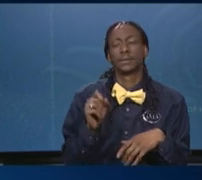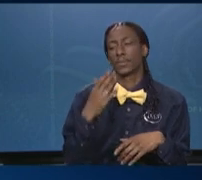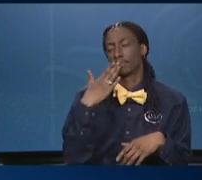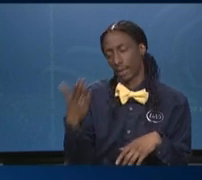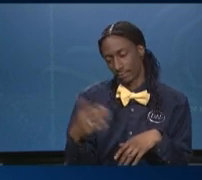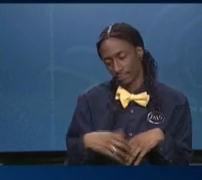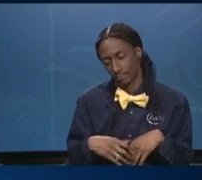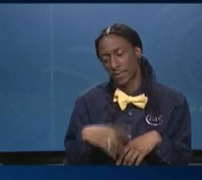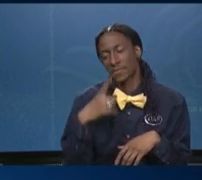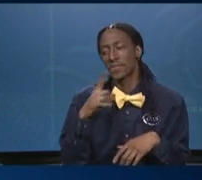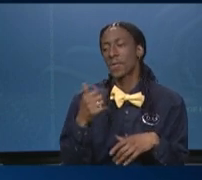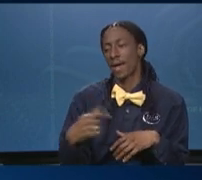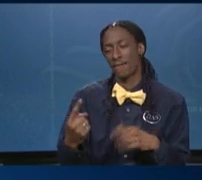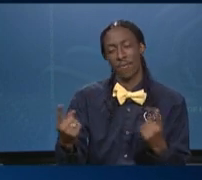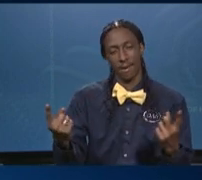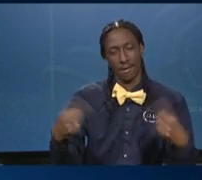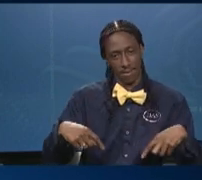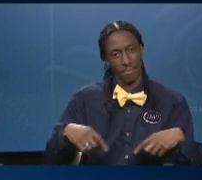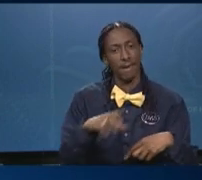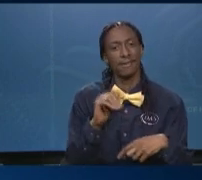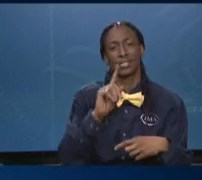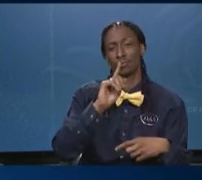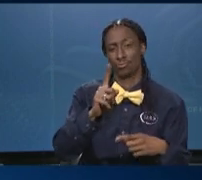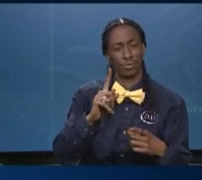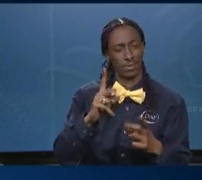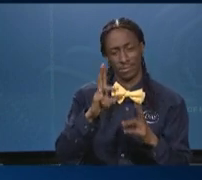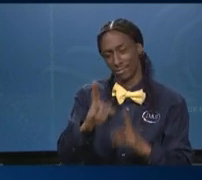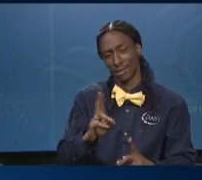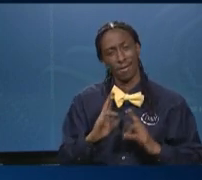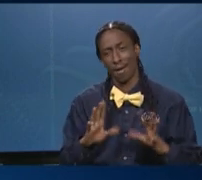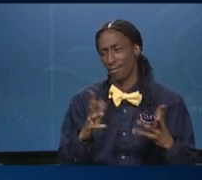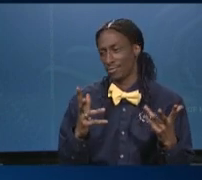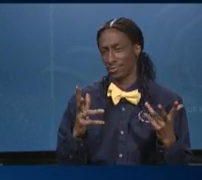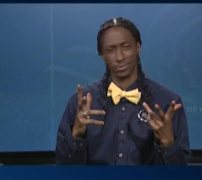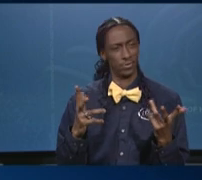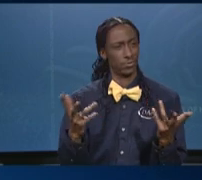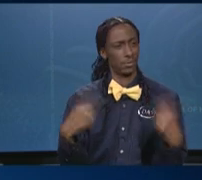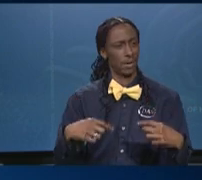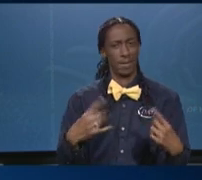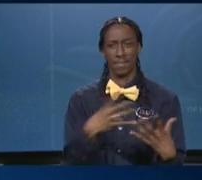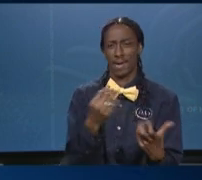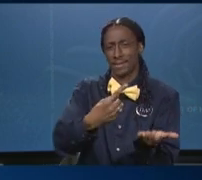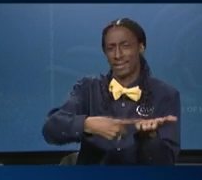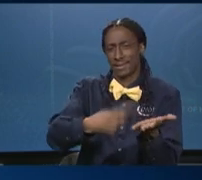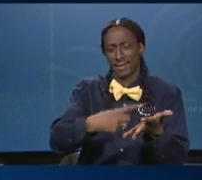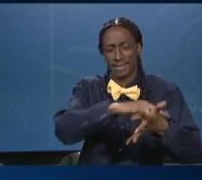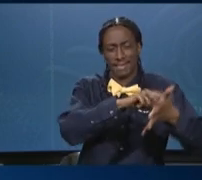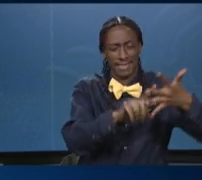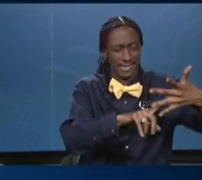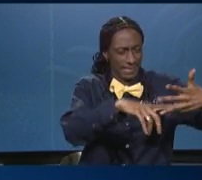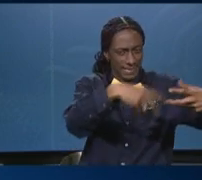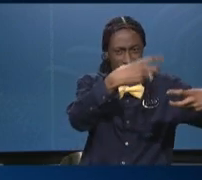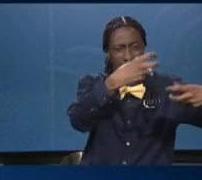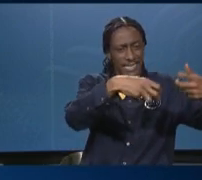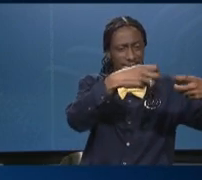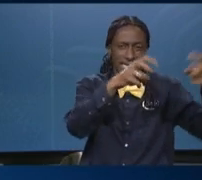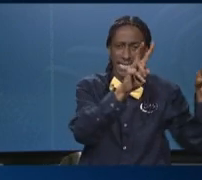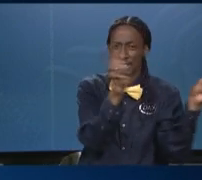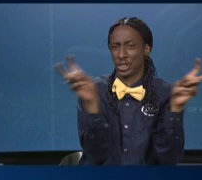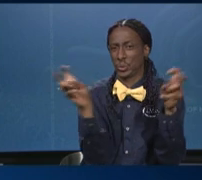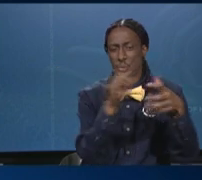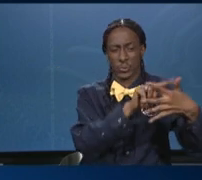thanks for everyone being here, and it's really a privilege to be here to talk about these issues. It was